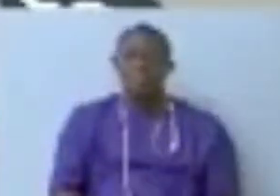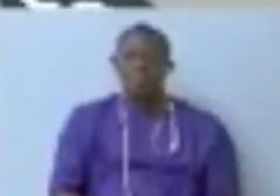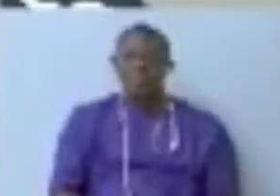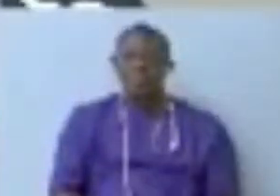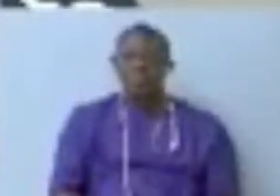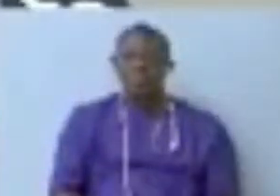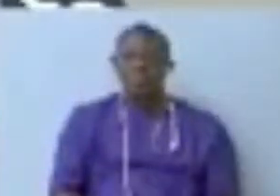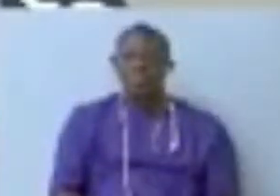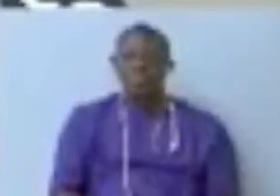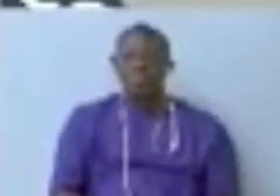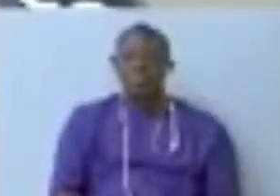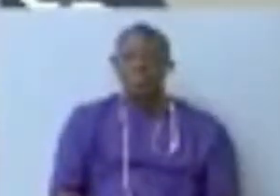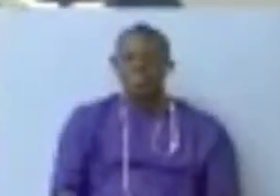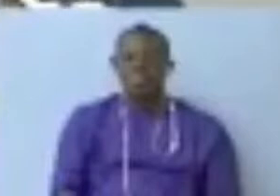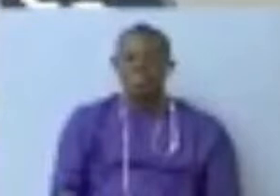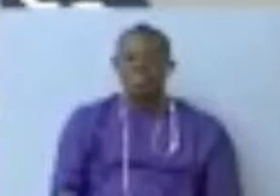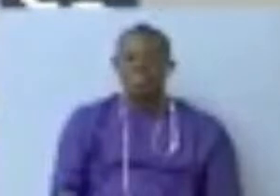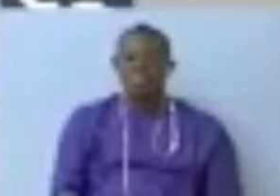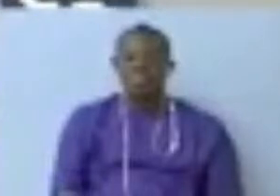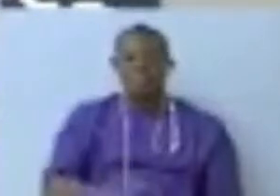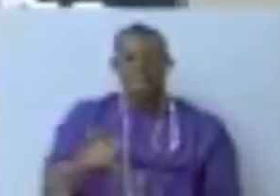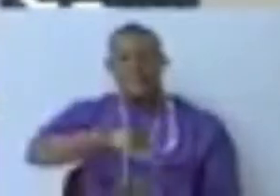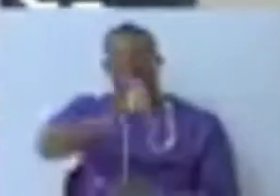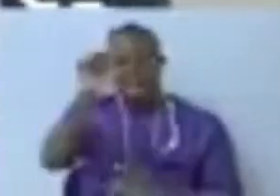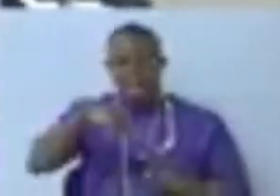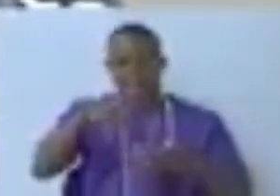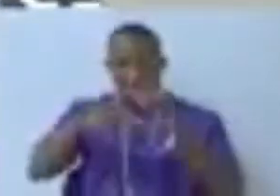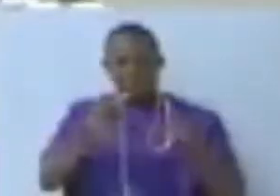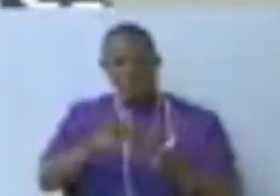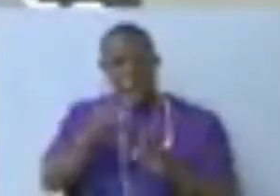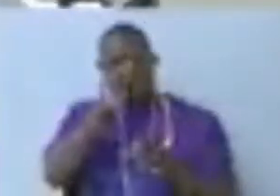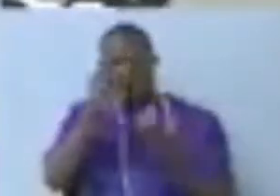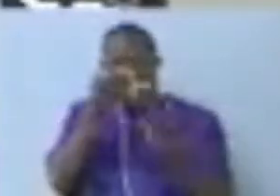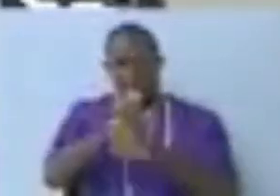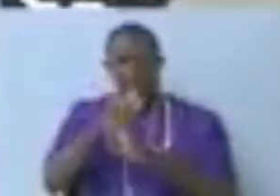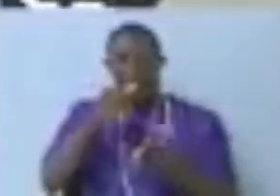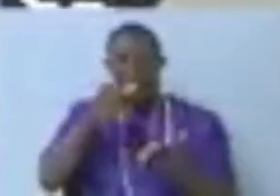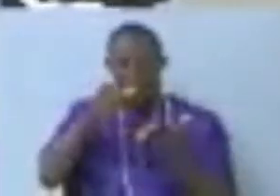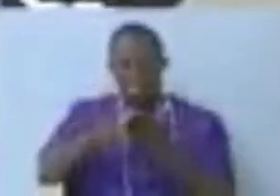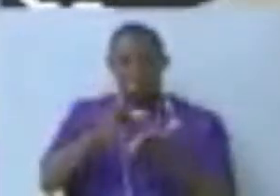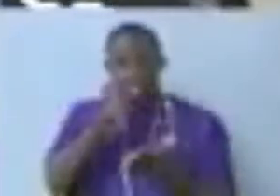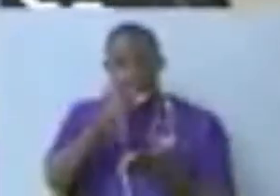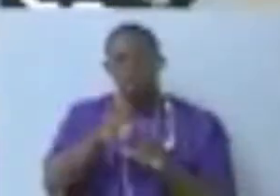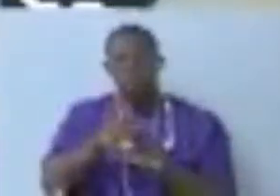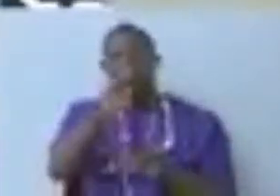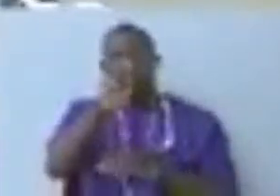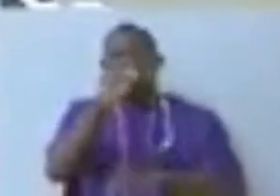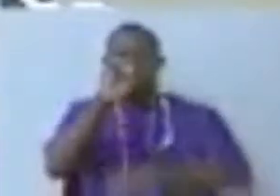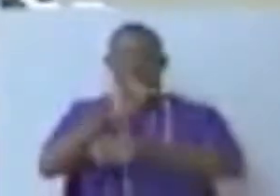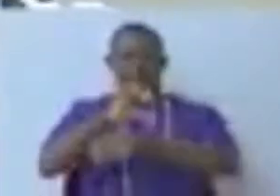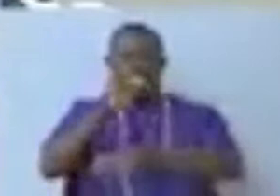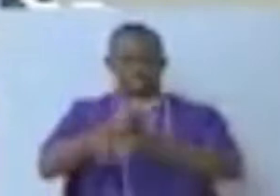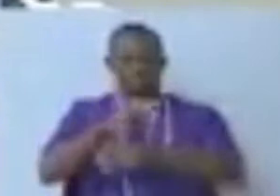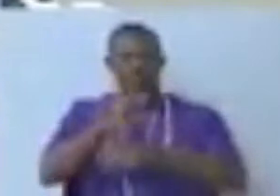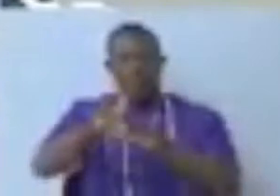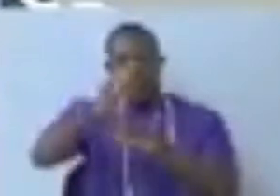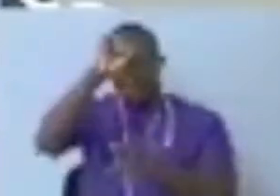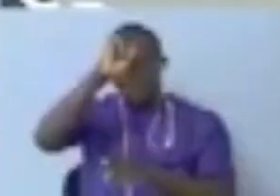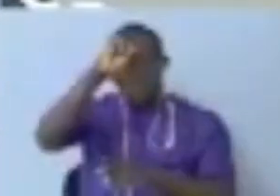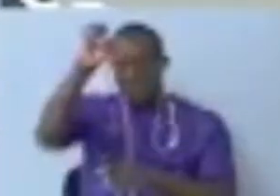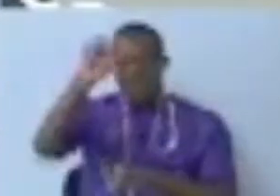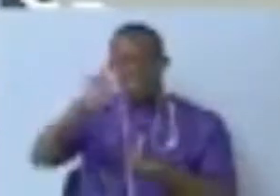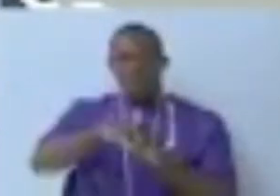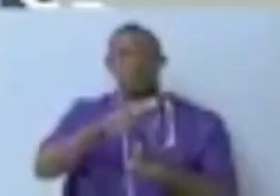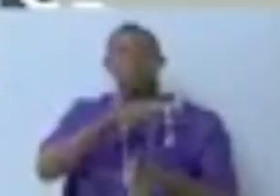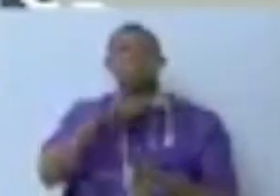the death warrant when you said you advised the president to execute him. Oh, I